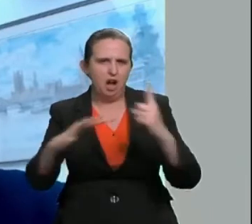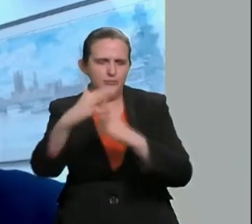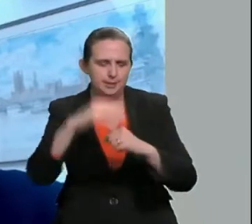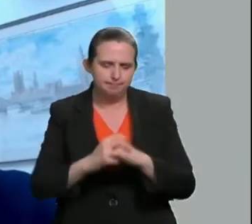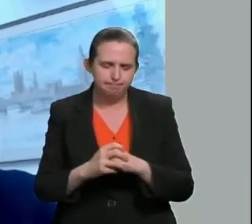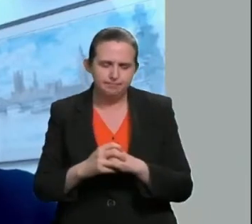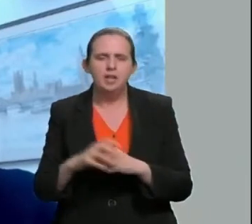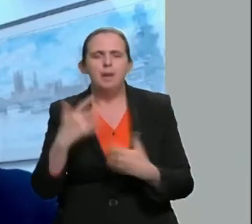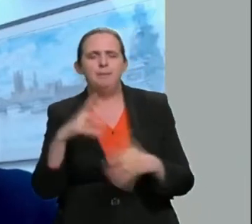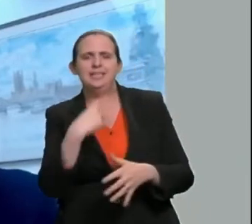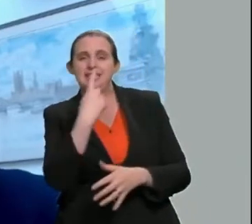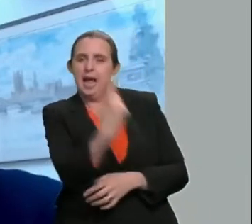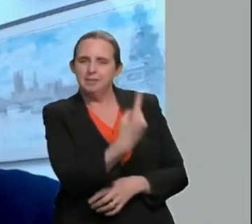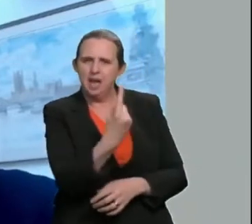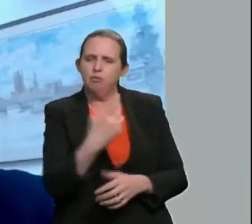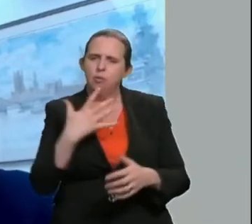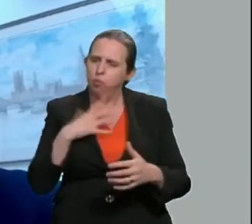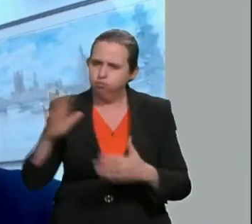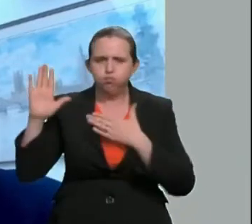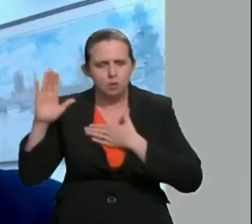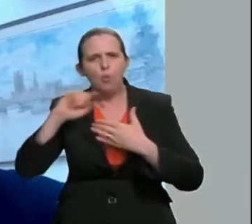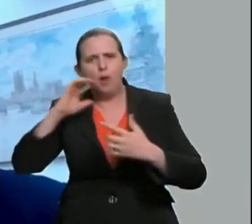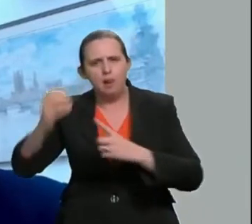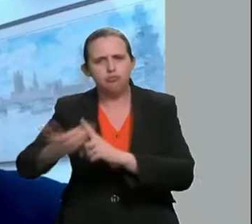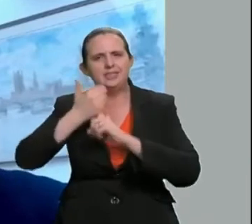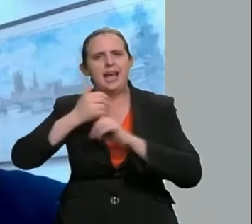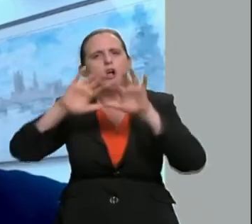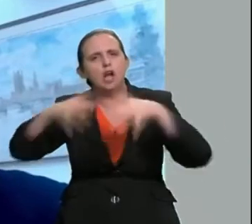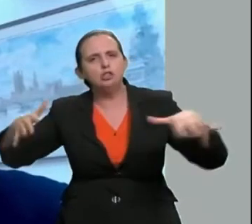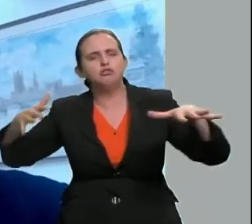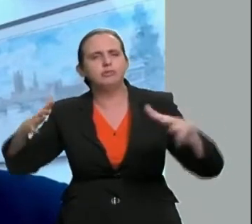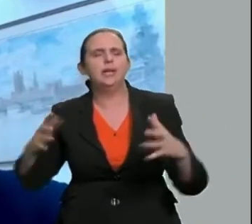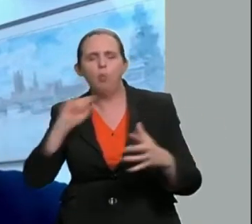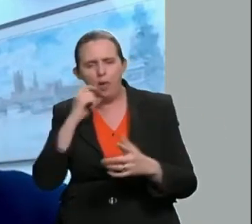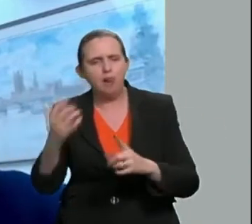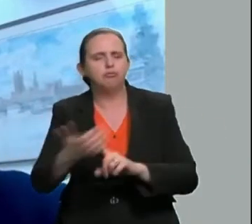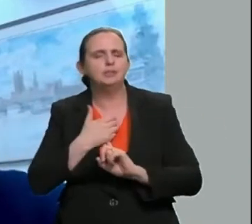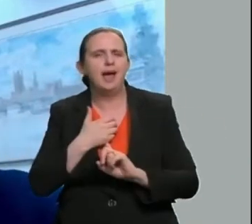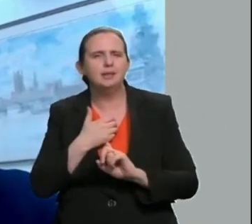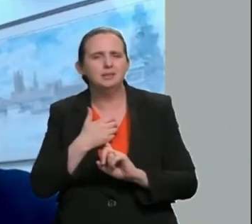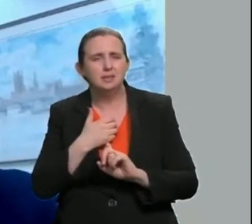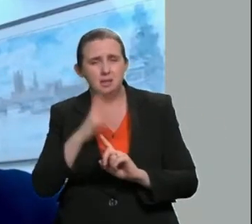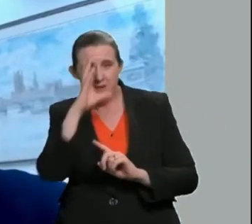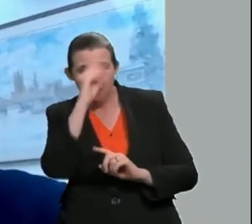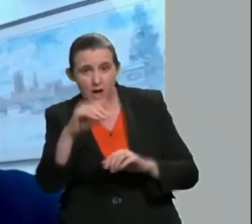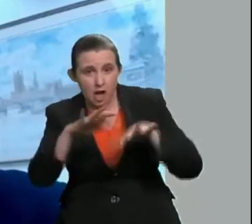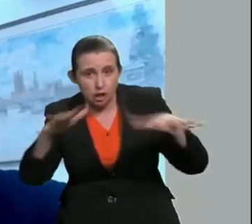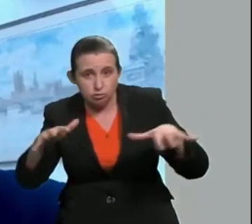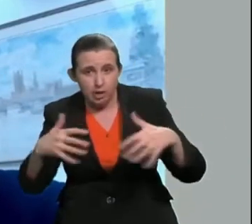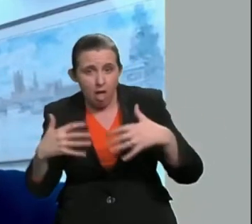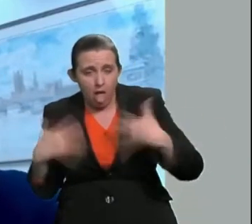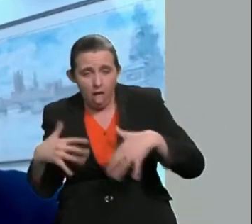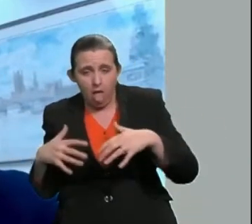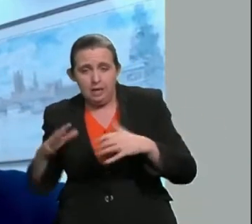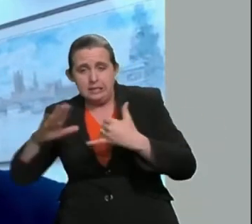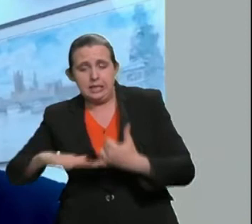countryside. Mr. Speaker, the countryside is more than just a bit of green belt around the home counties. In Westgate and Birchington